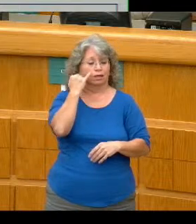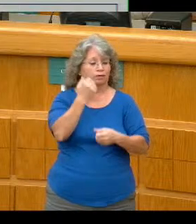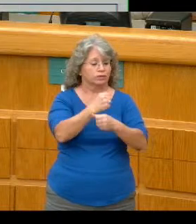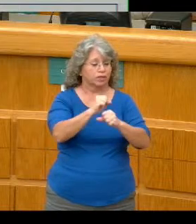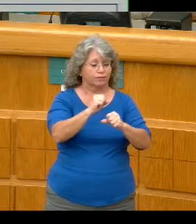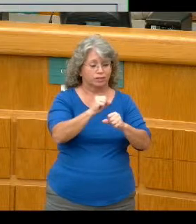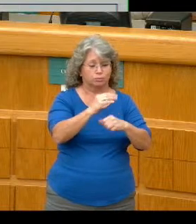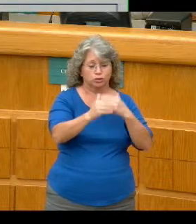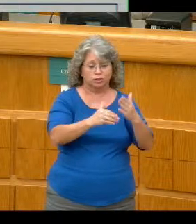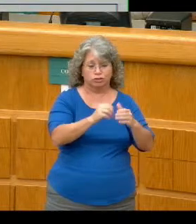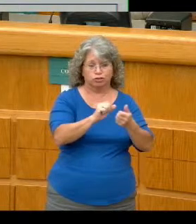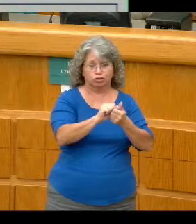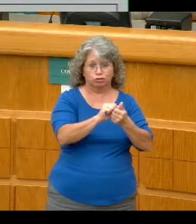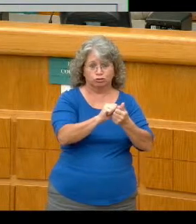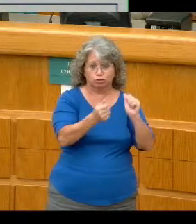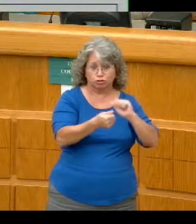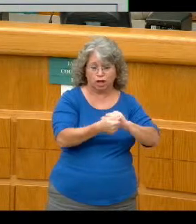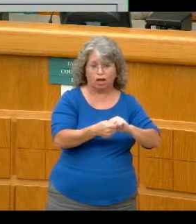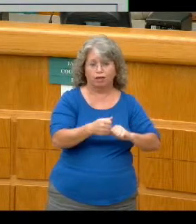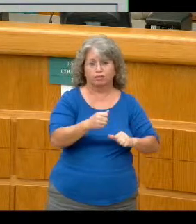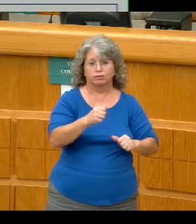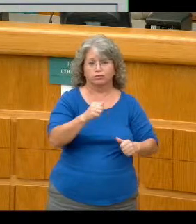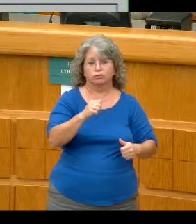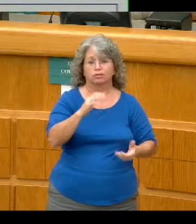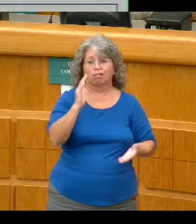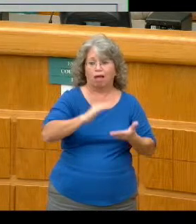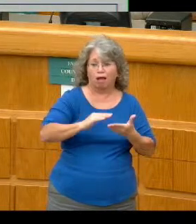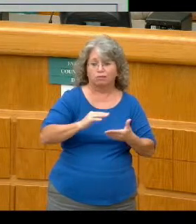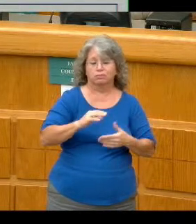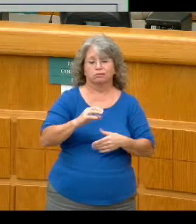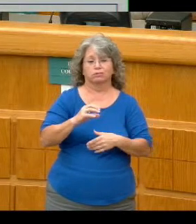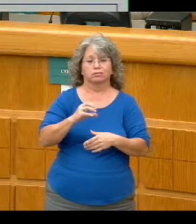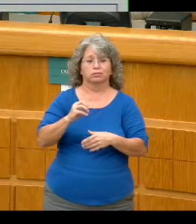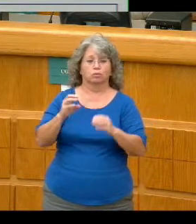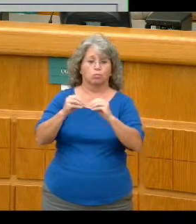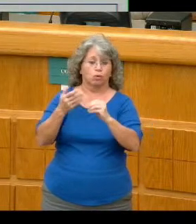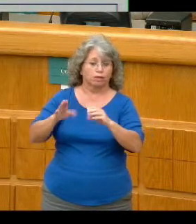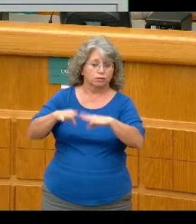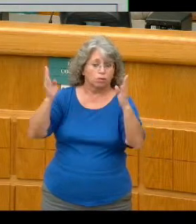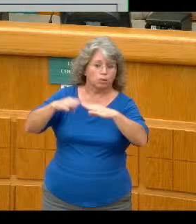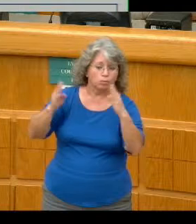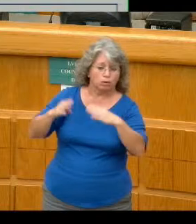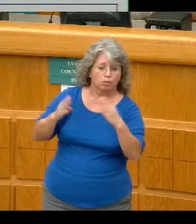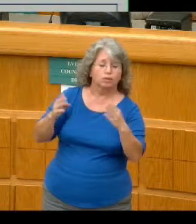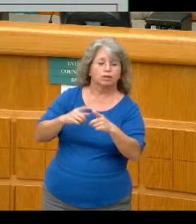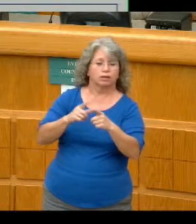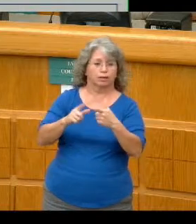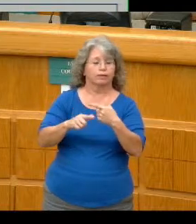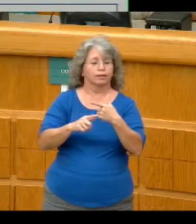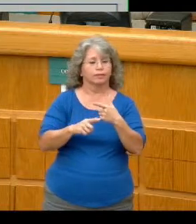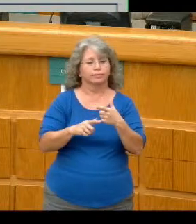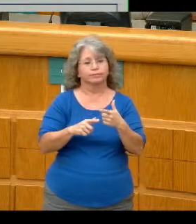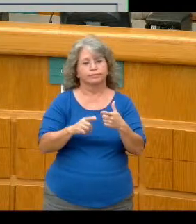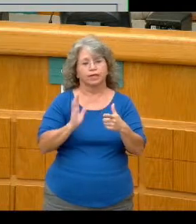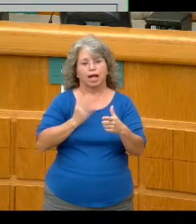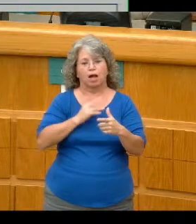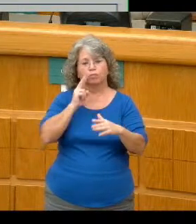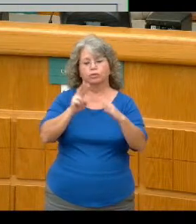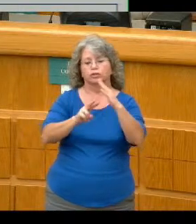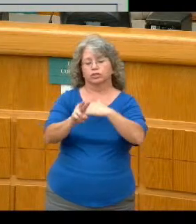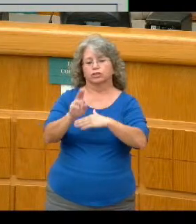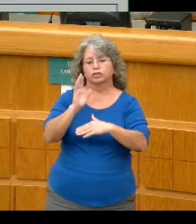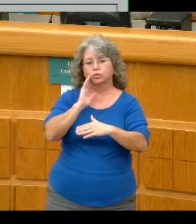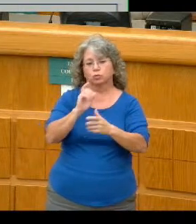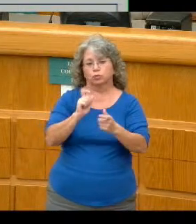change and interventions change, then this projection will change. And if we make them more stringent, then the projection